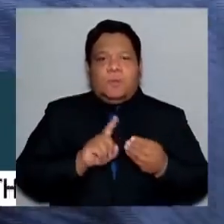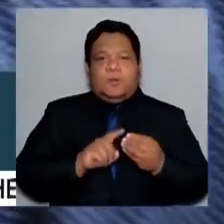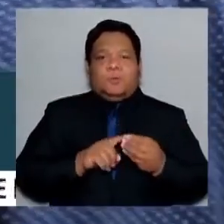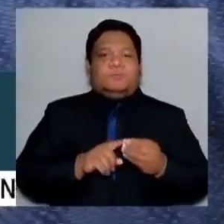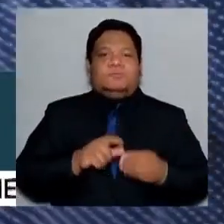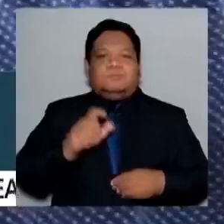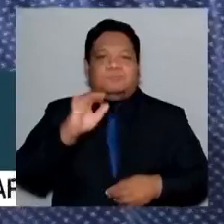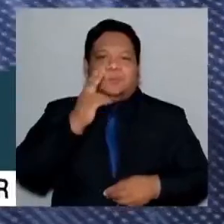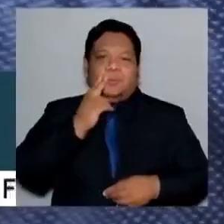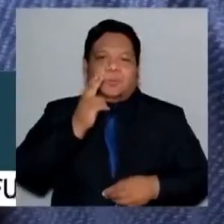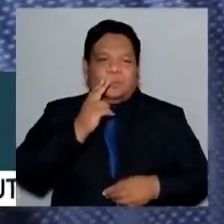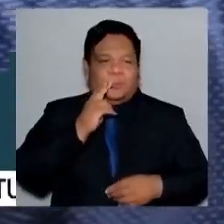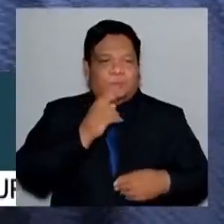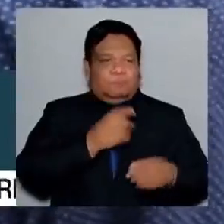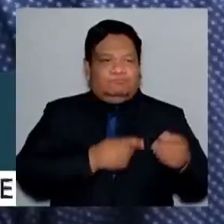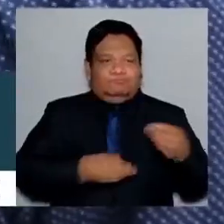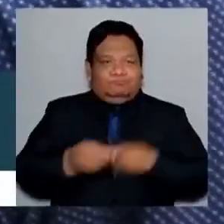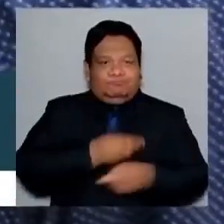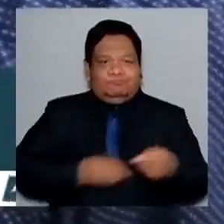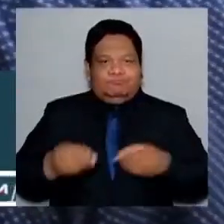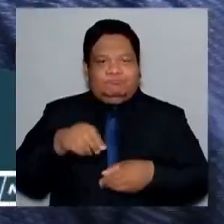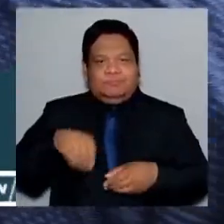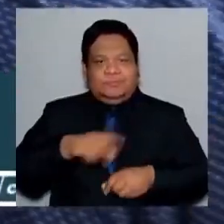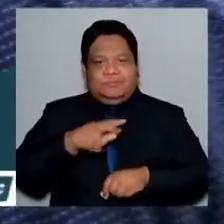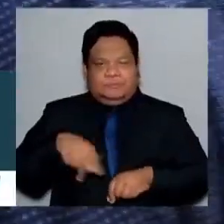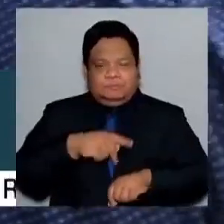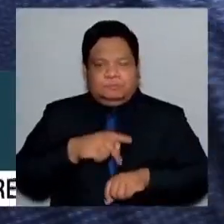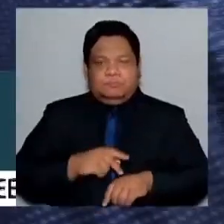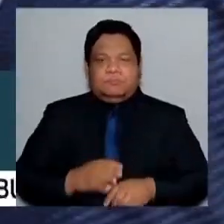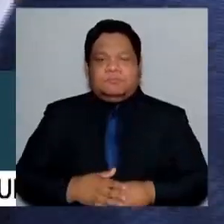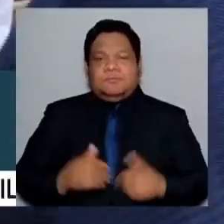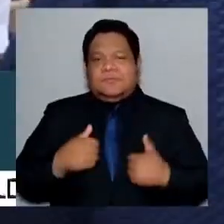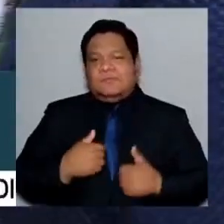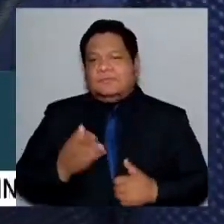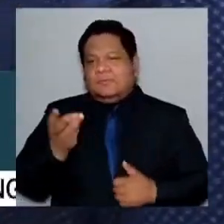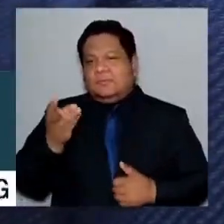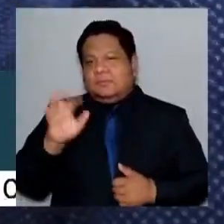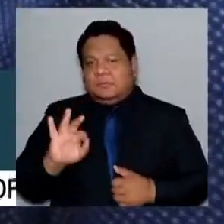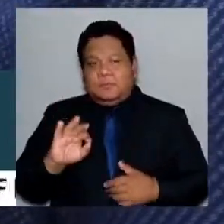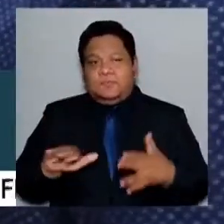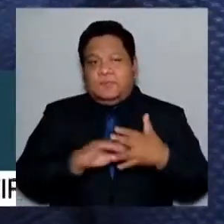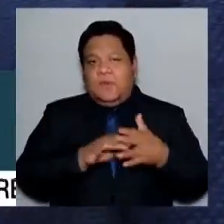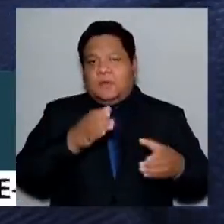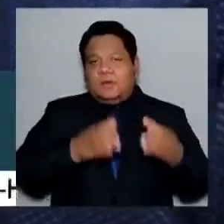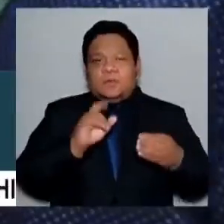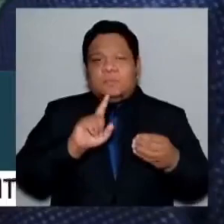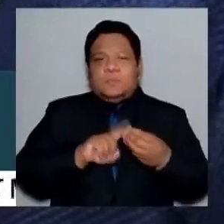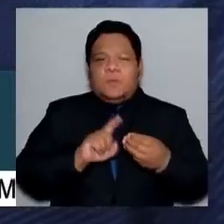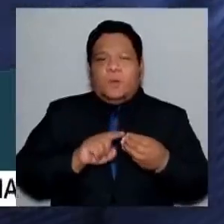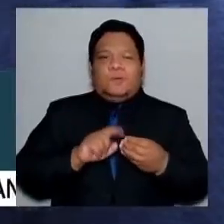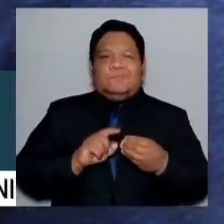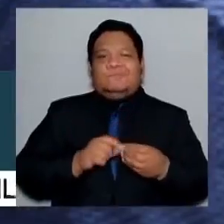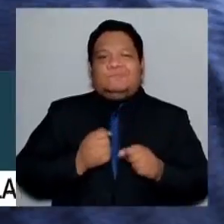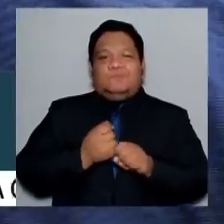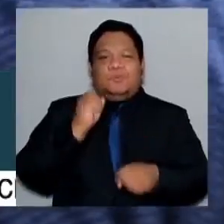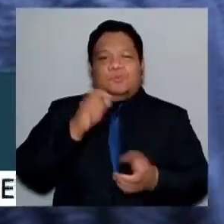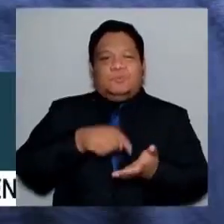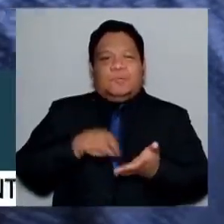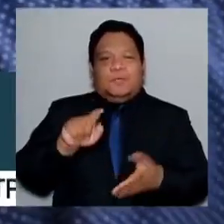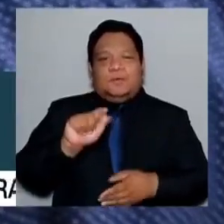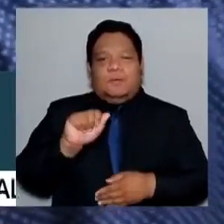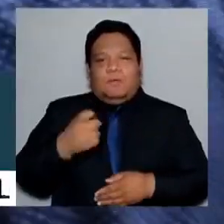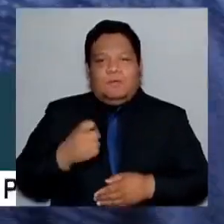country. 69 criminal cases for tax evasion were filed against the possessors and owners of the cigarette stores